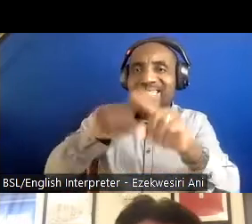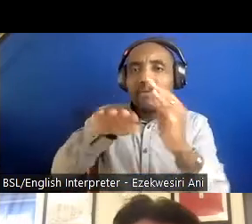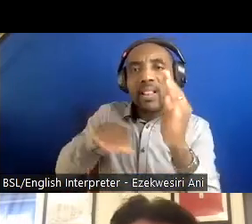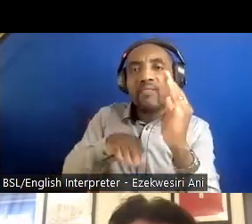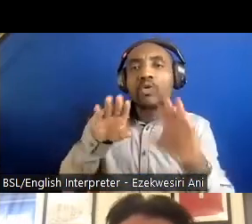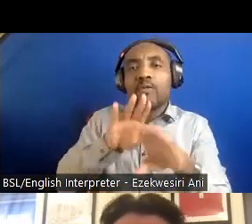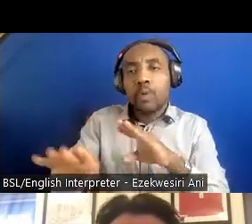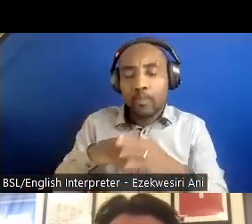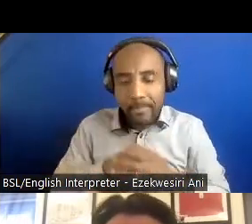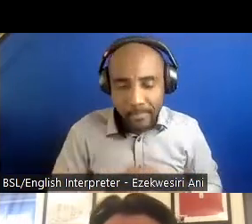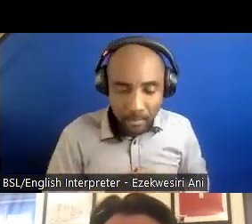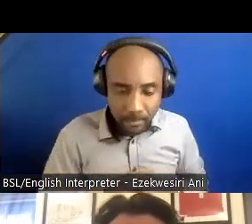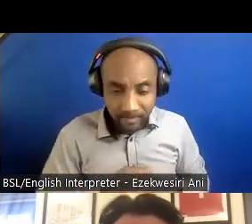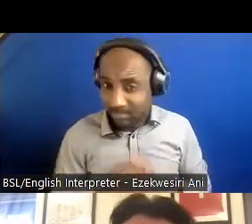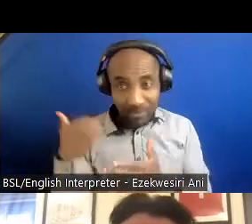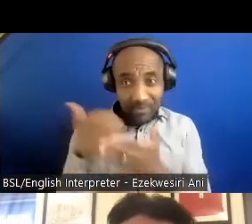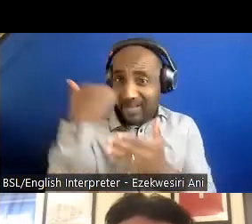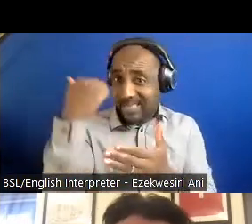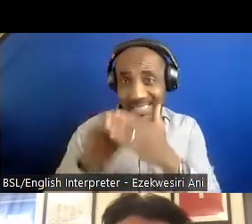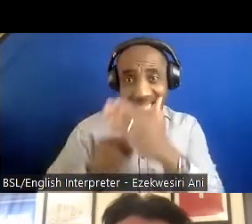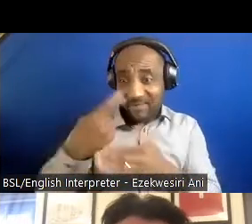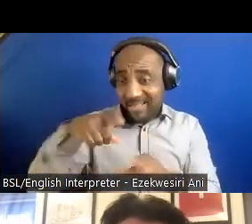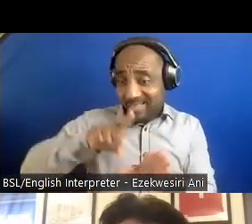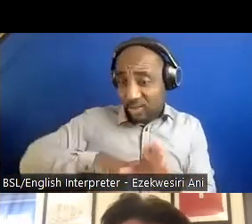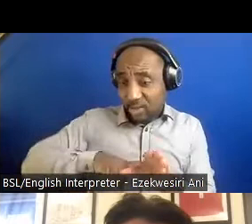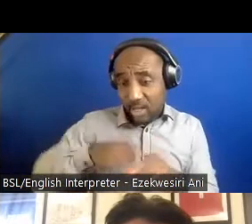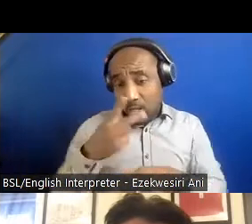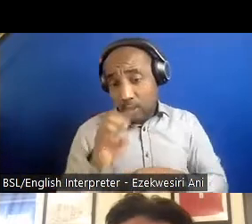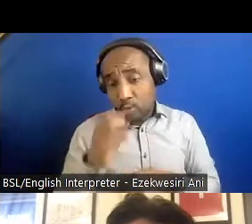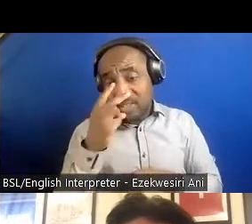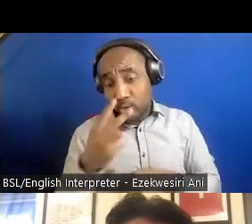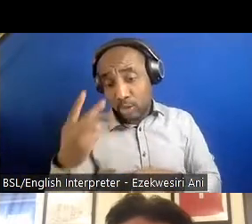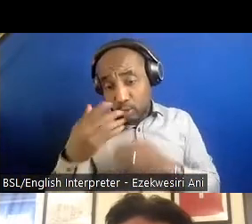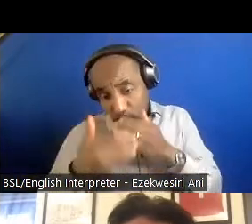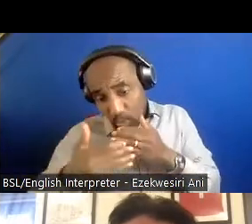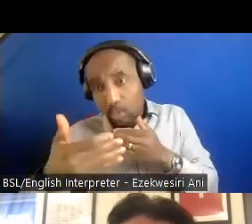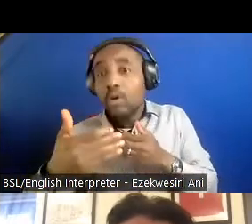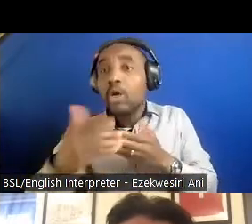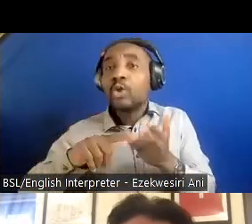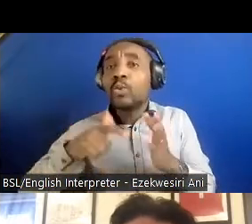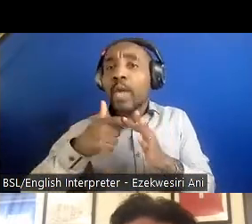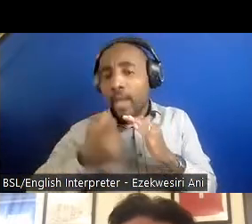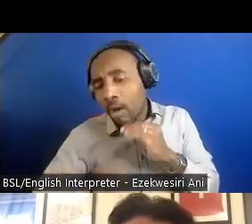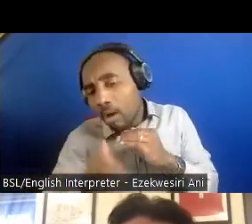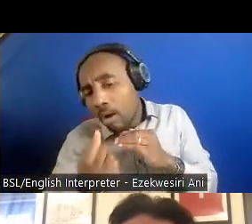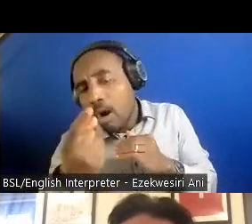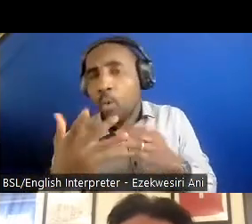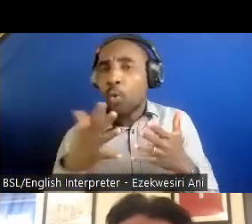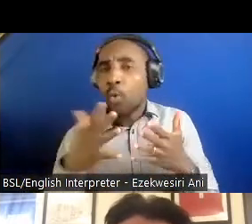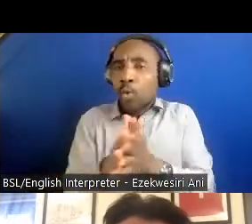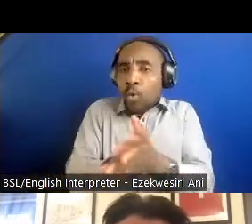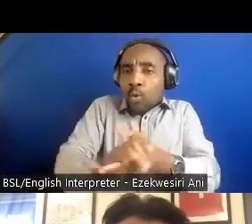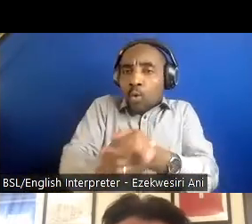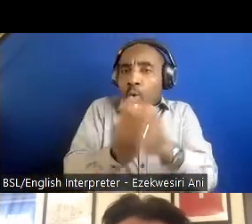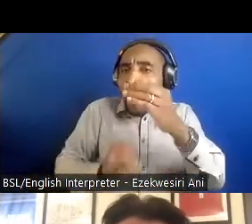There are some incredible events happening this year in the UK, which really give us the opportunity to showcase and platform diversity